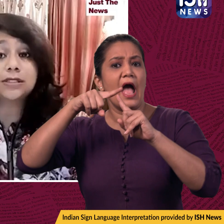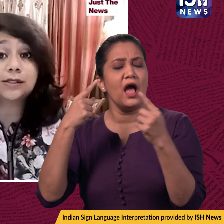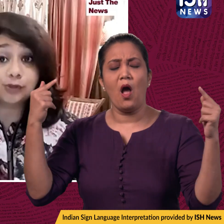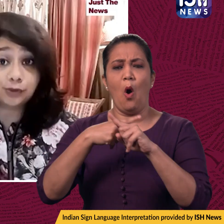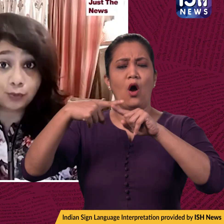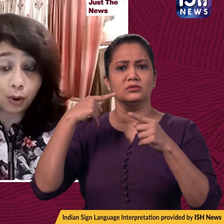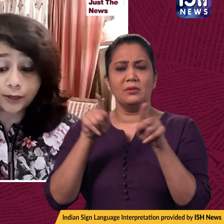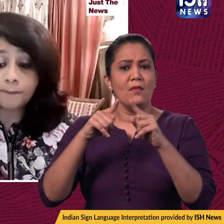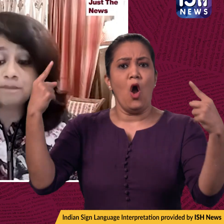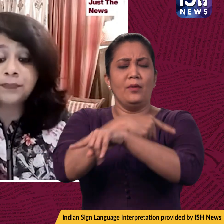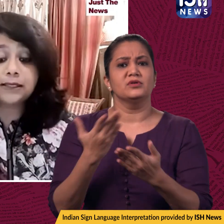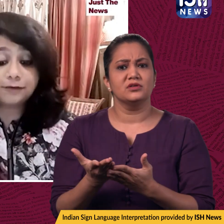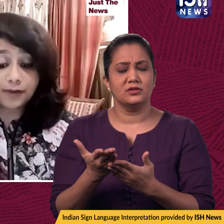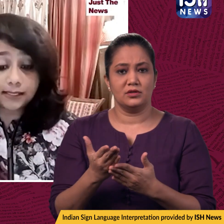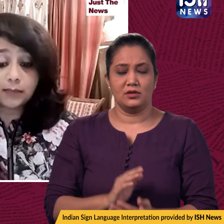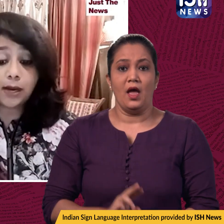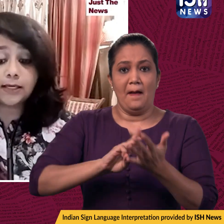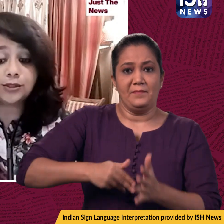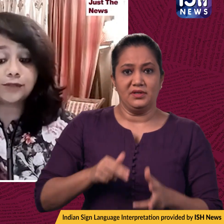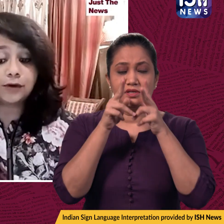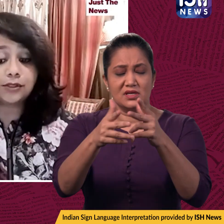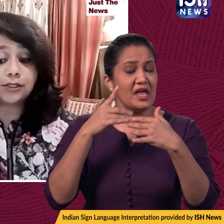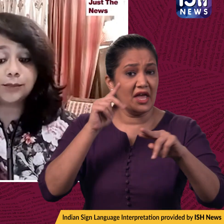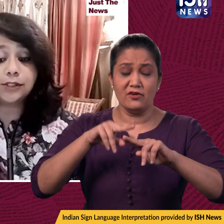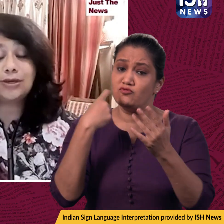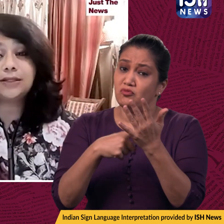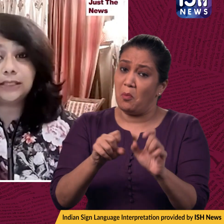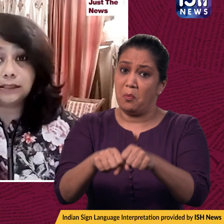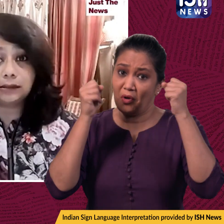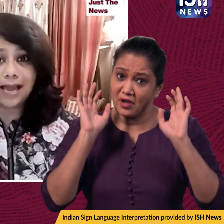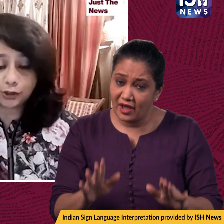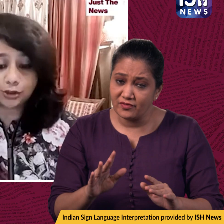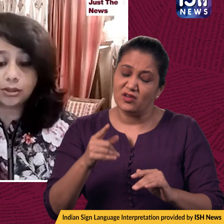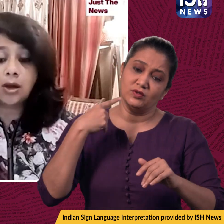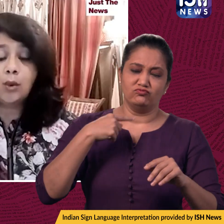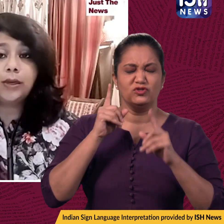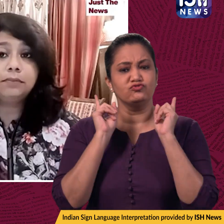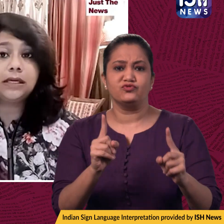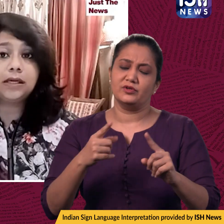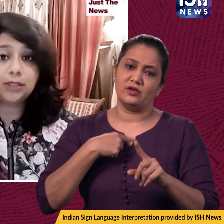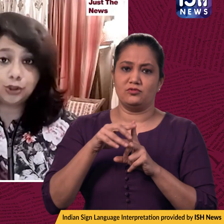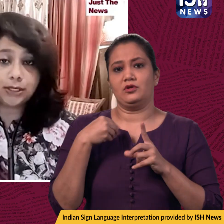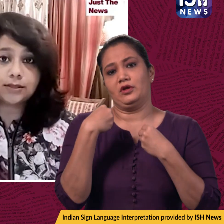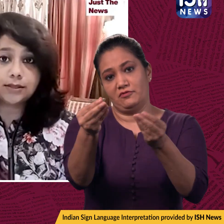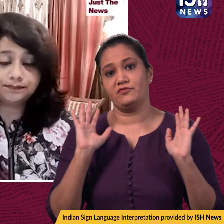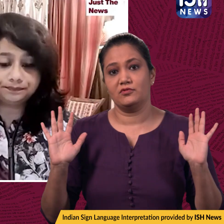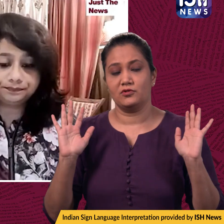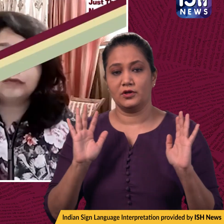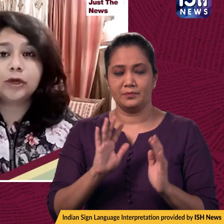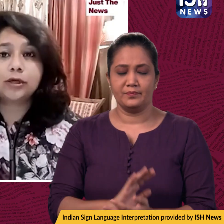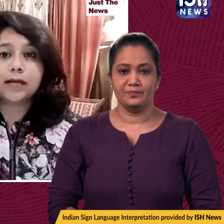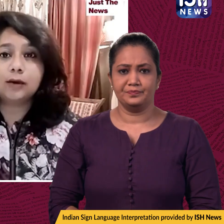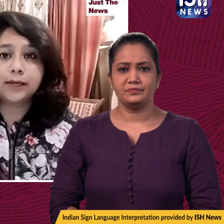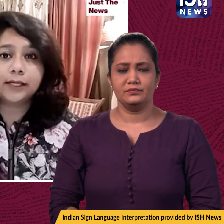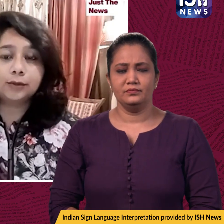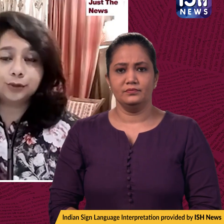education minister has also warned that if any violation is found in the syllabus, strict legal action will be initiated.